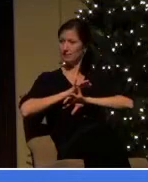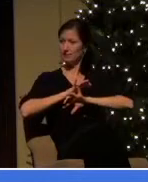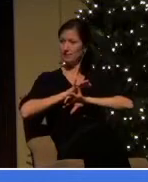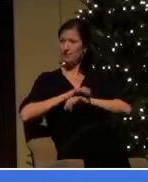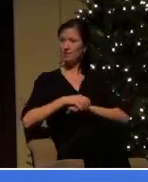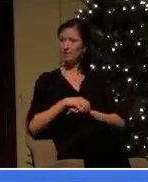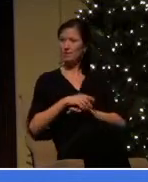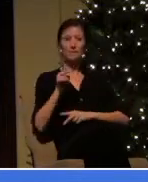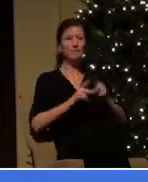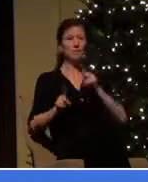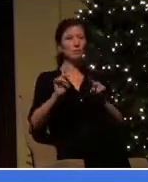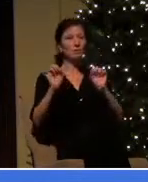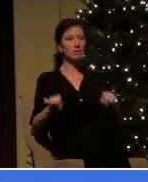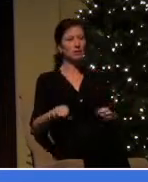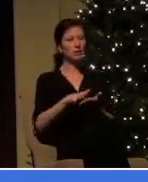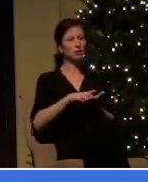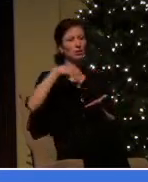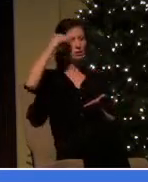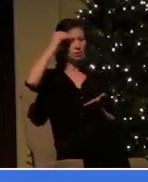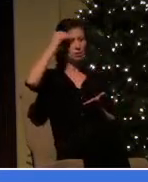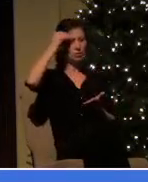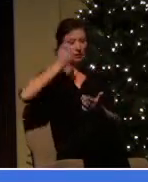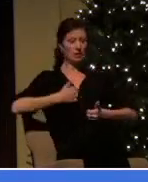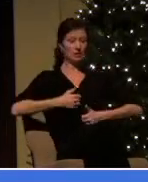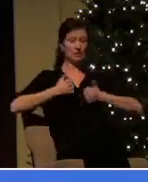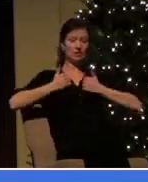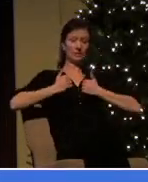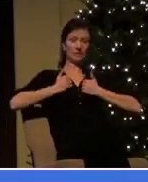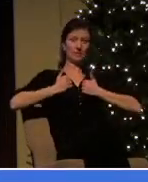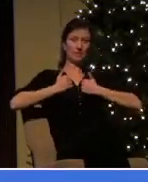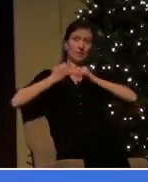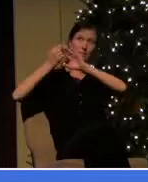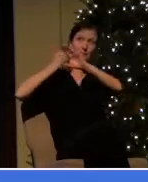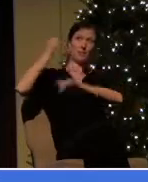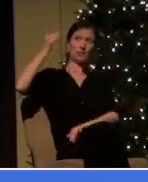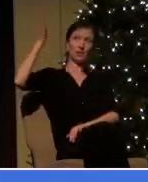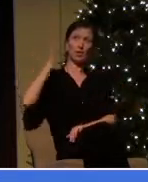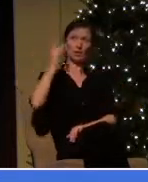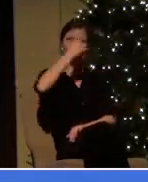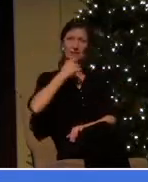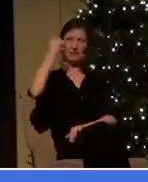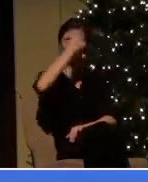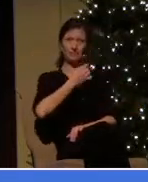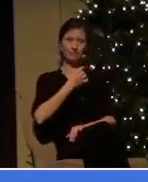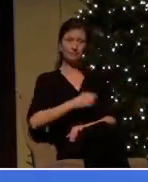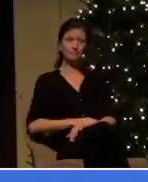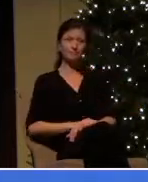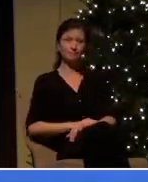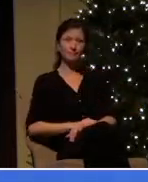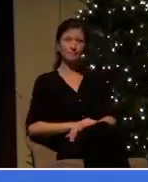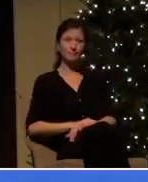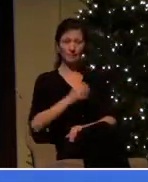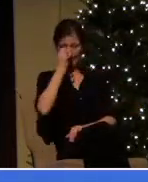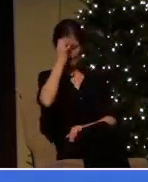learn to live before the face of God. Now, just to show you what that looks like in the real world, I'm going to